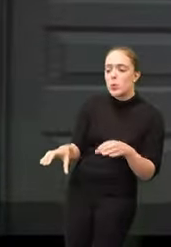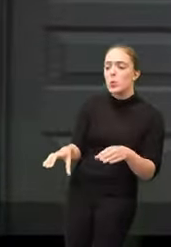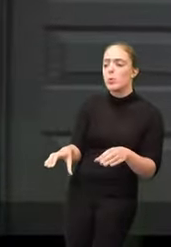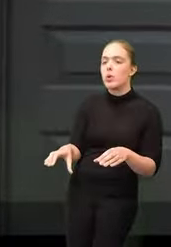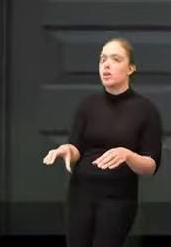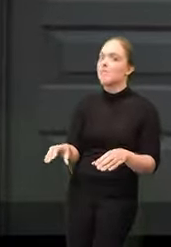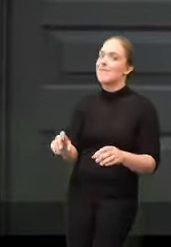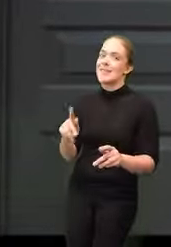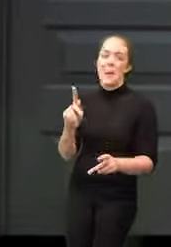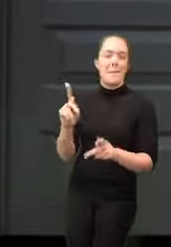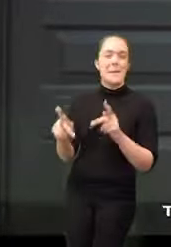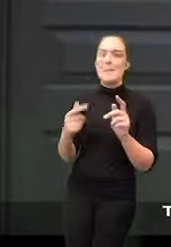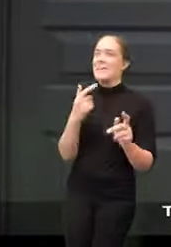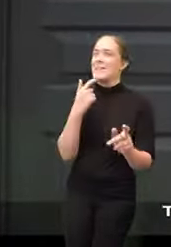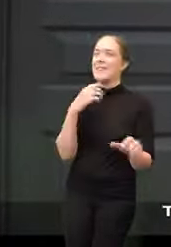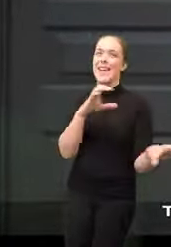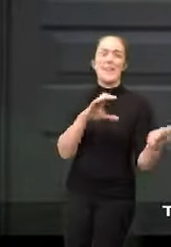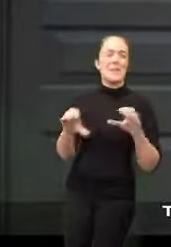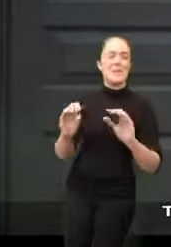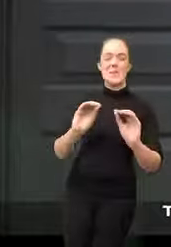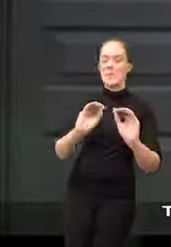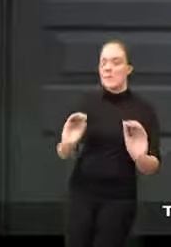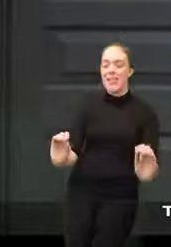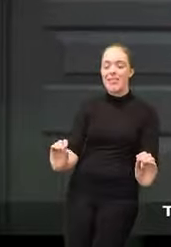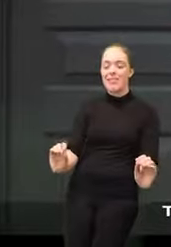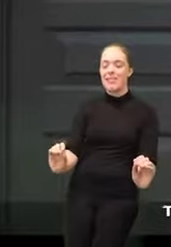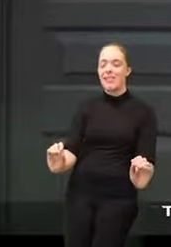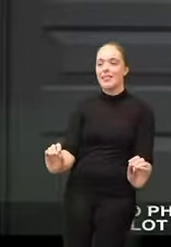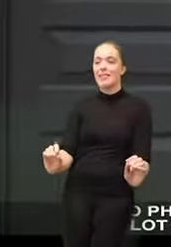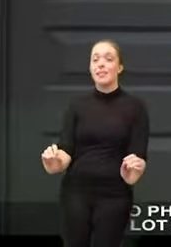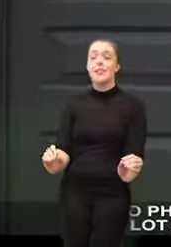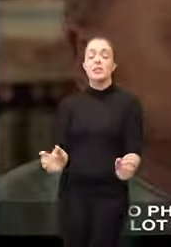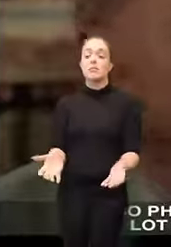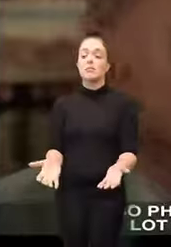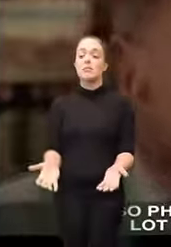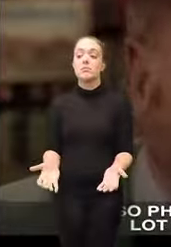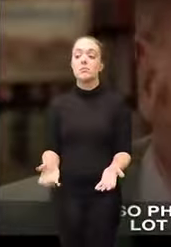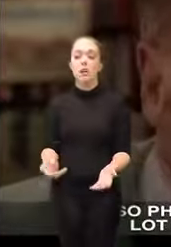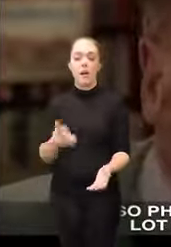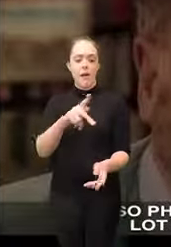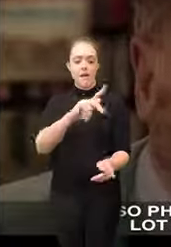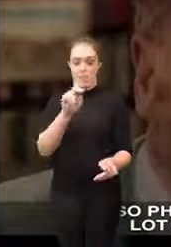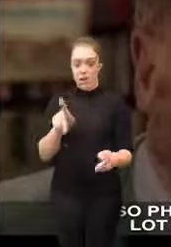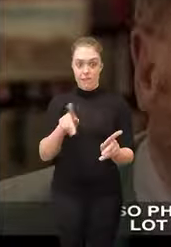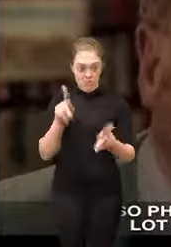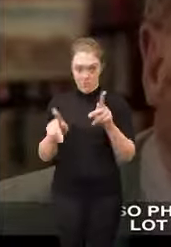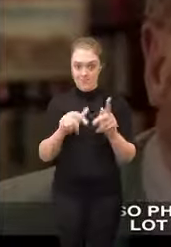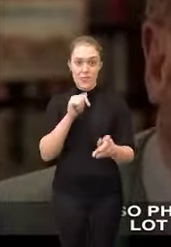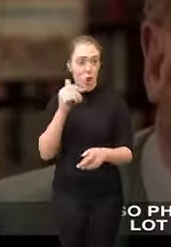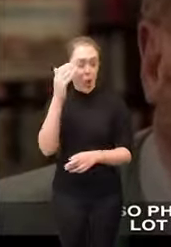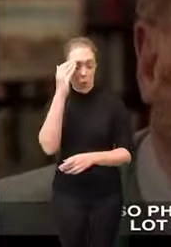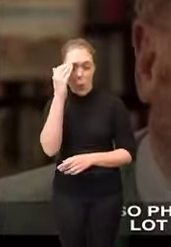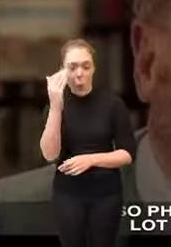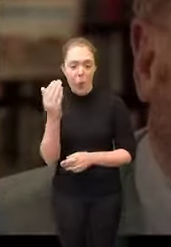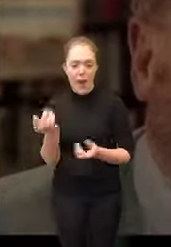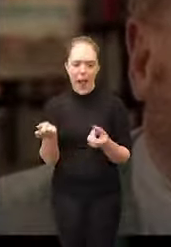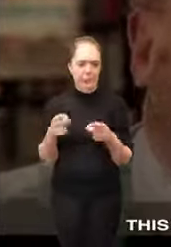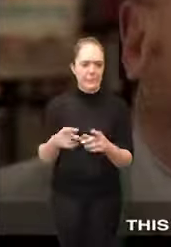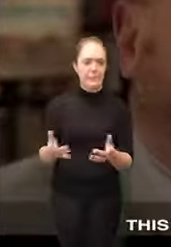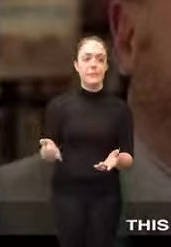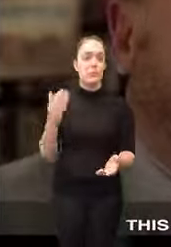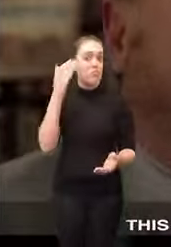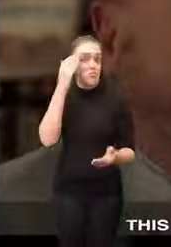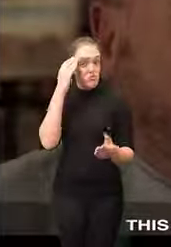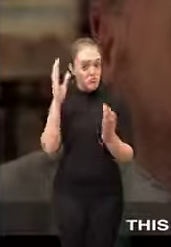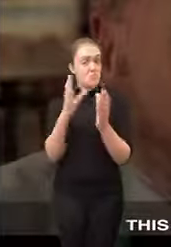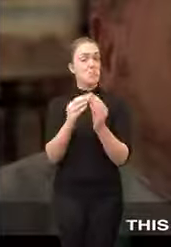for everything they said and did that nobody would say or do anything so Philadelphians didn't know a lot about what was going